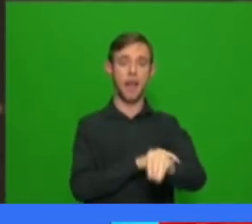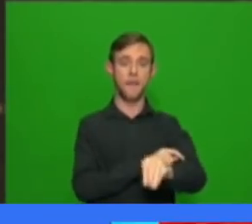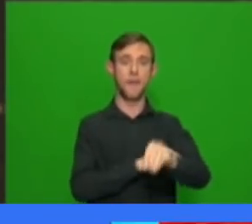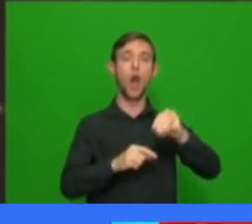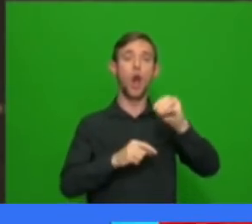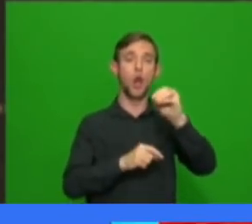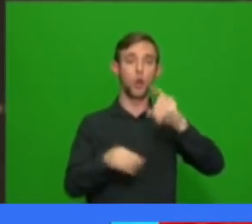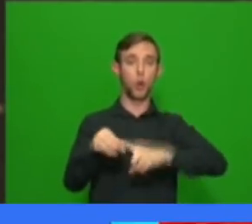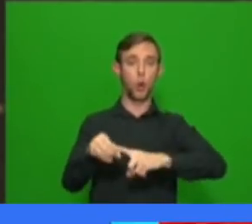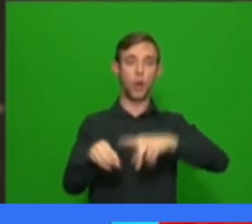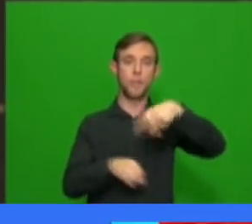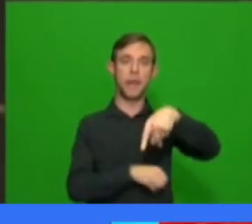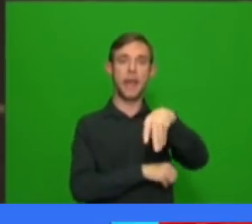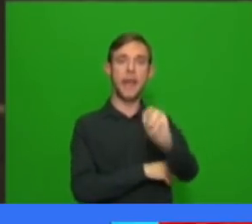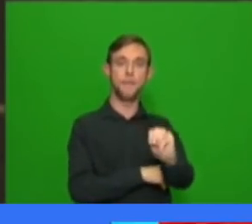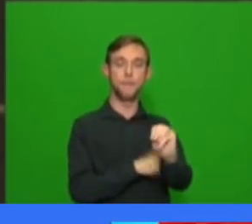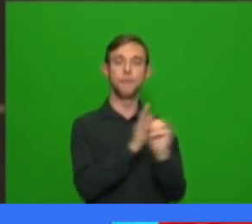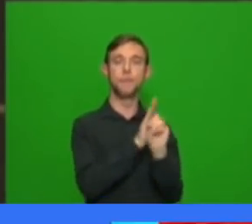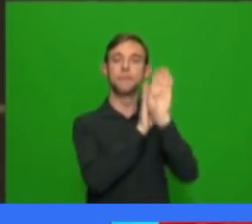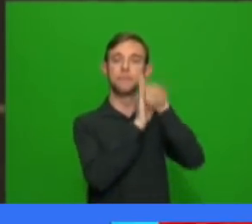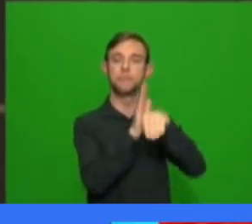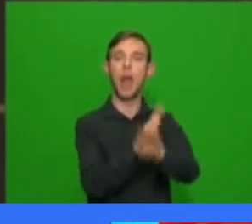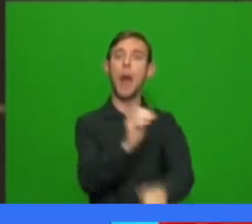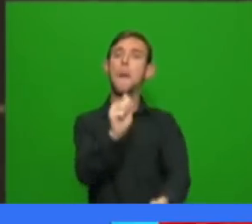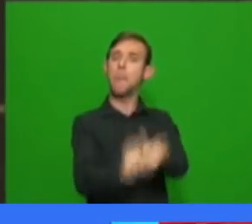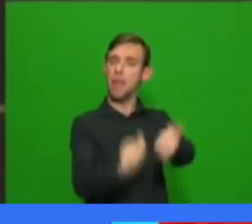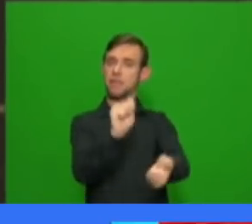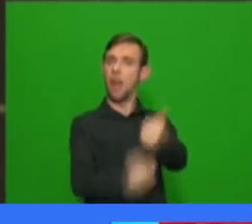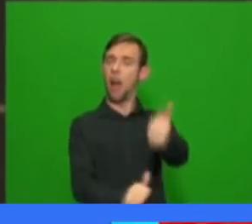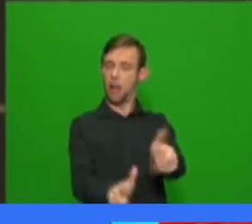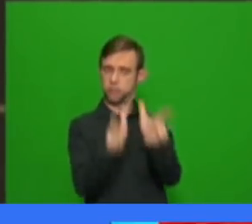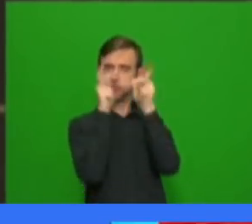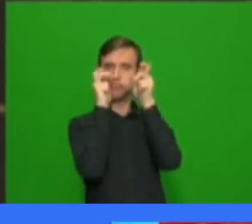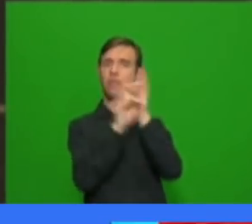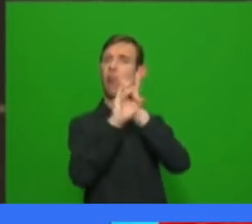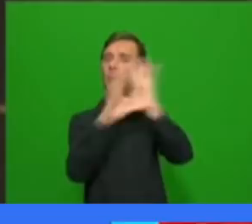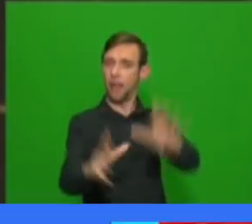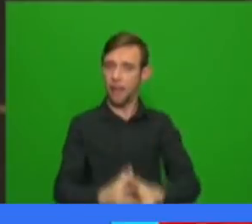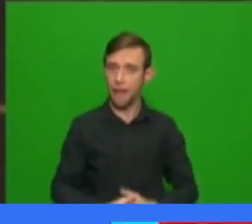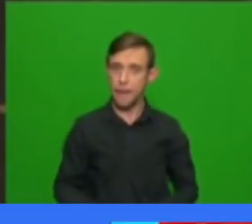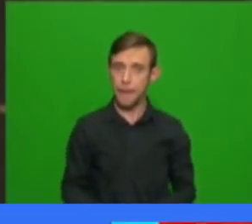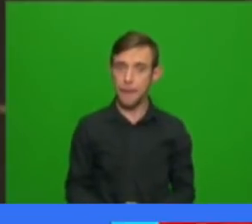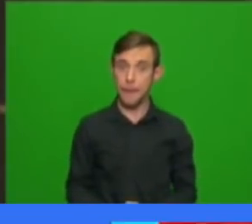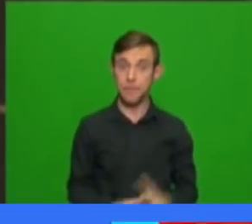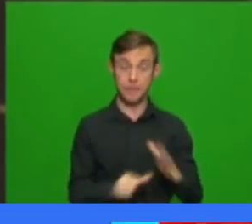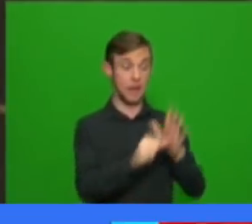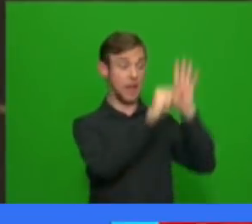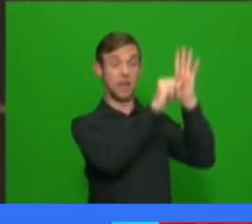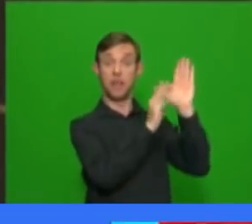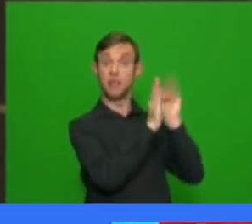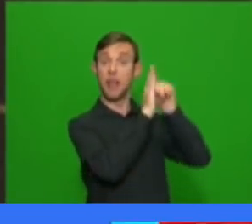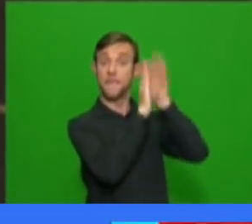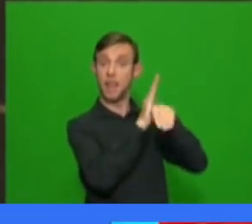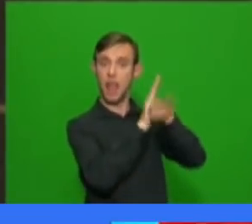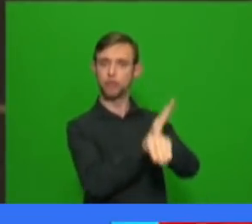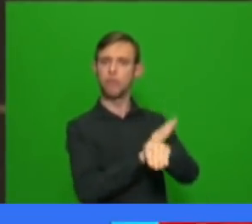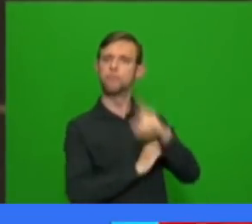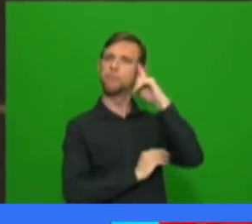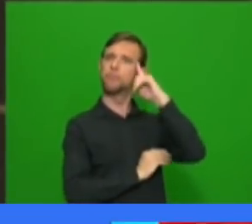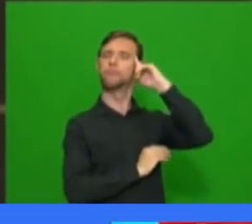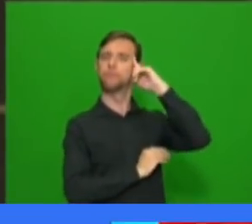QPM, has improved since the previous MPC. Headline inflation is expected to